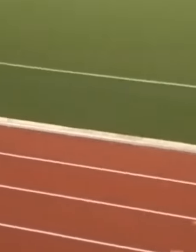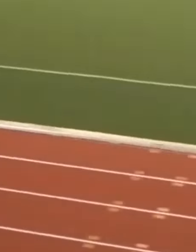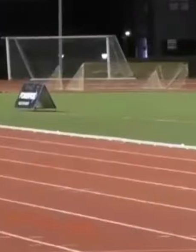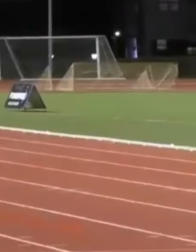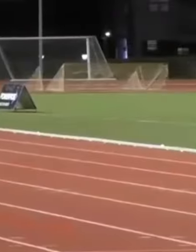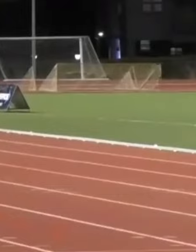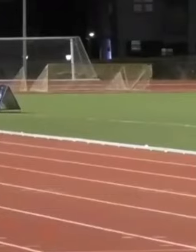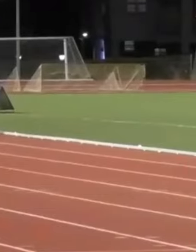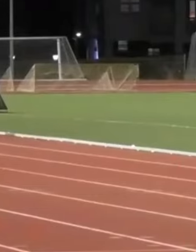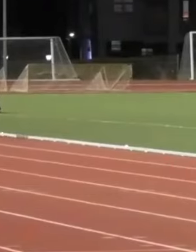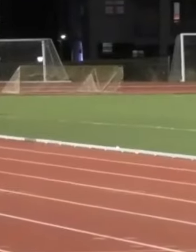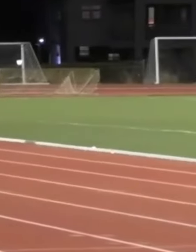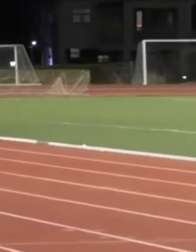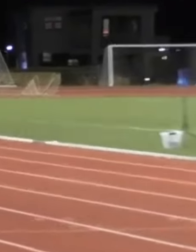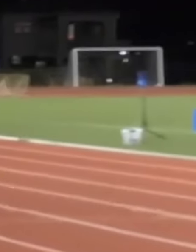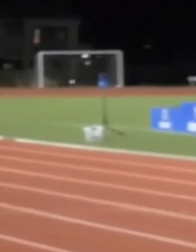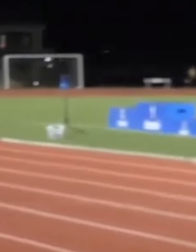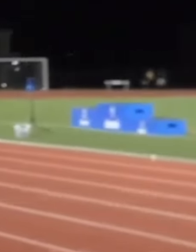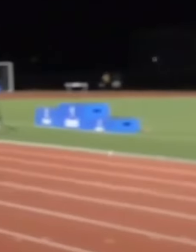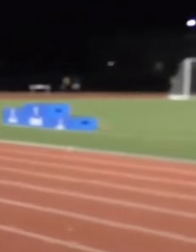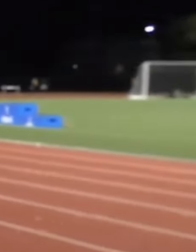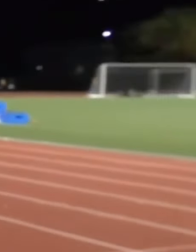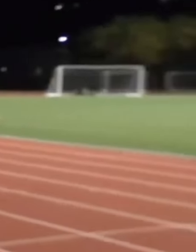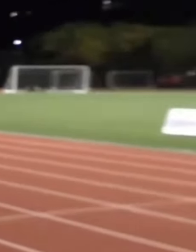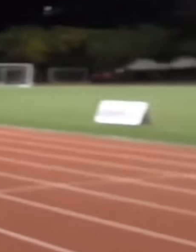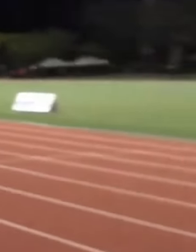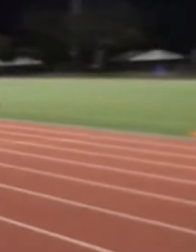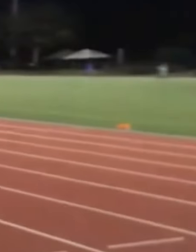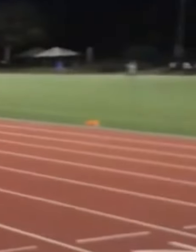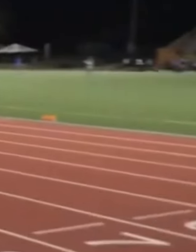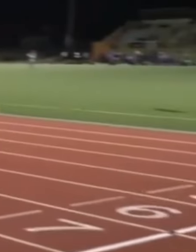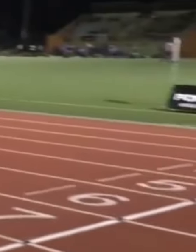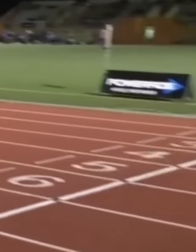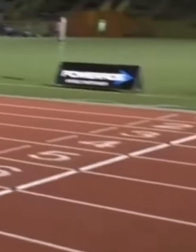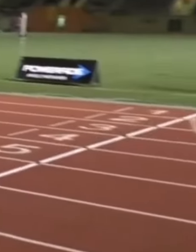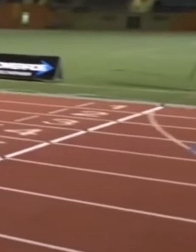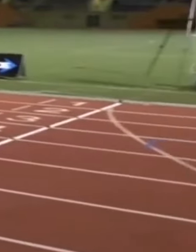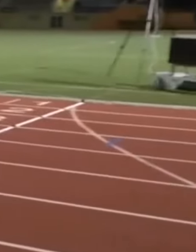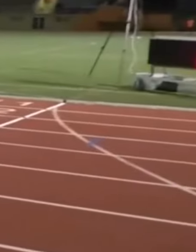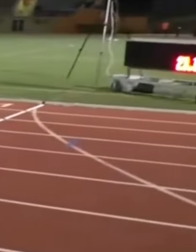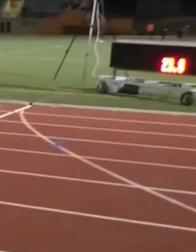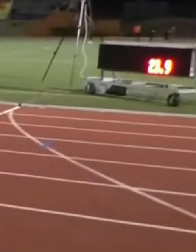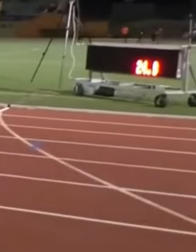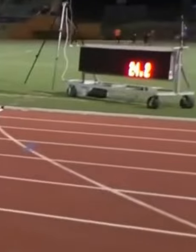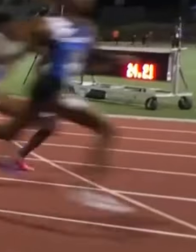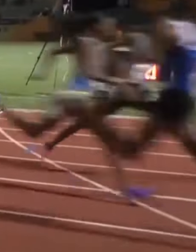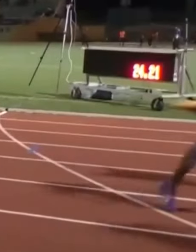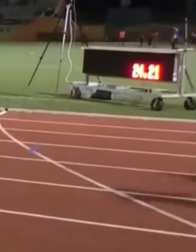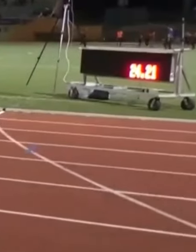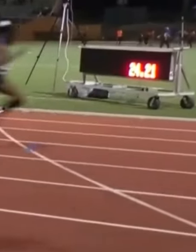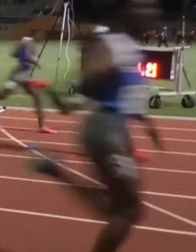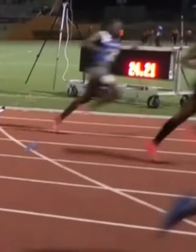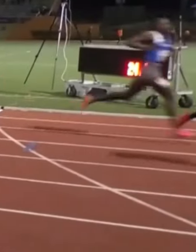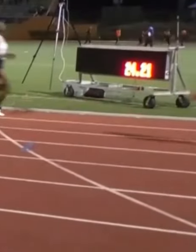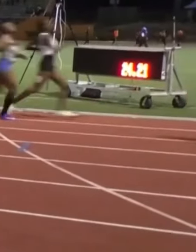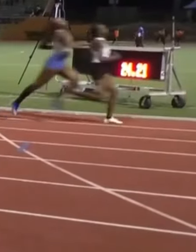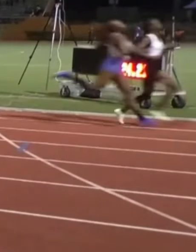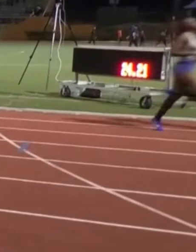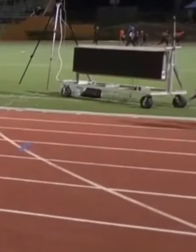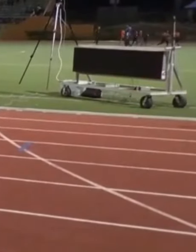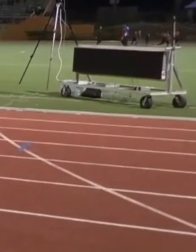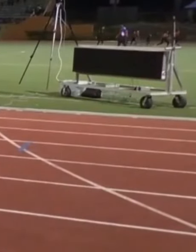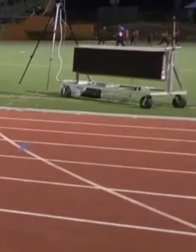right. 80 to go, and Nurse seems to have the edge. But watch as Waldron gets some extra power. It'll be down to the finish line. Waldron ahead of Nurse and